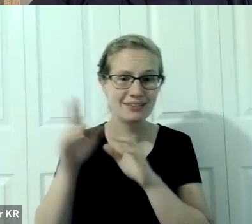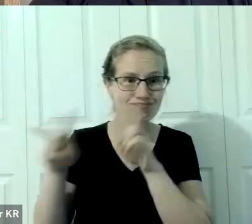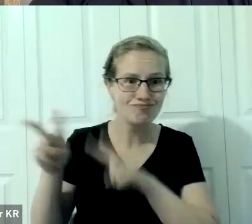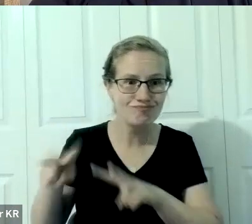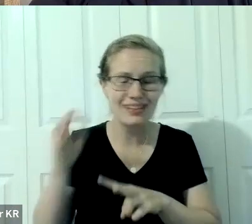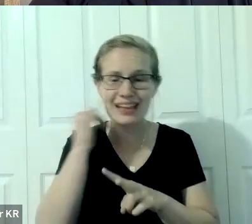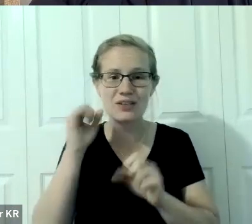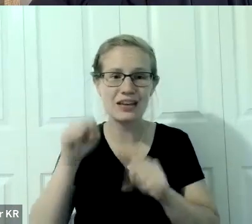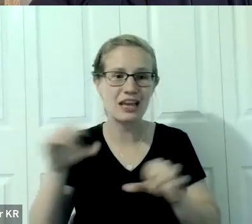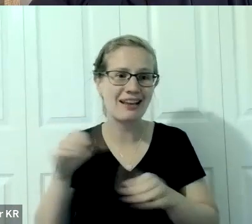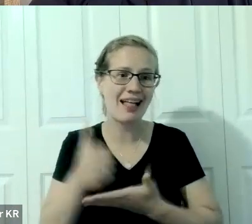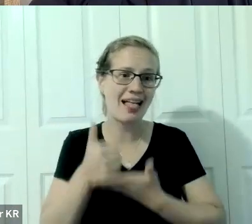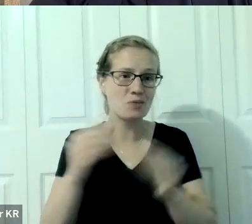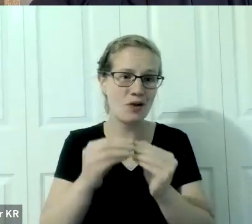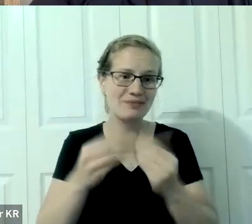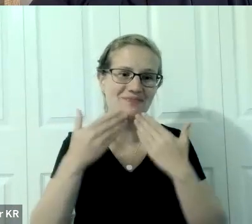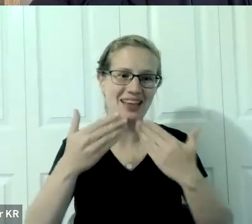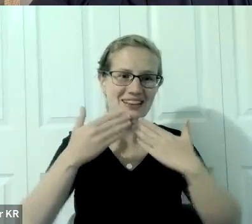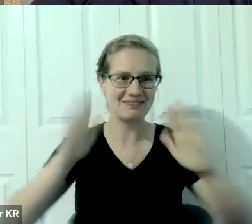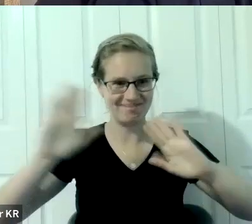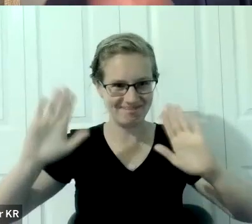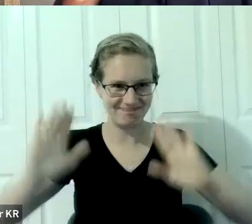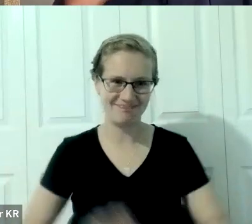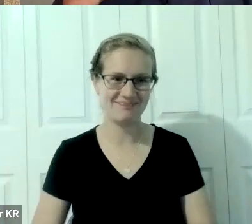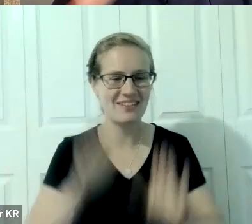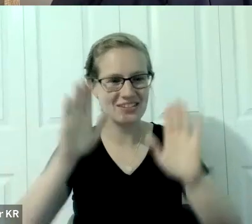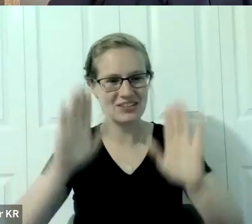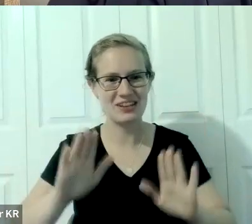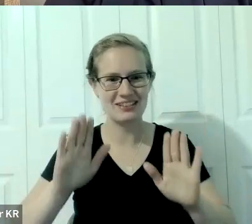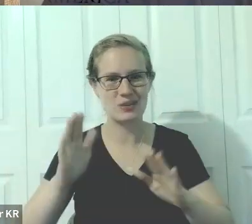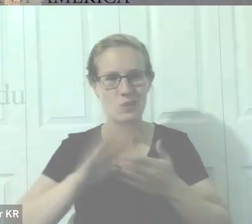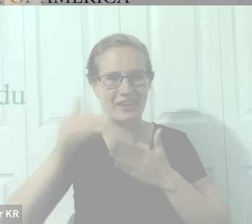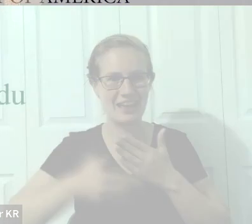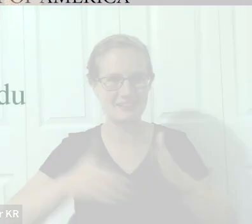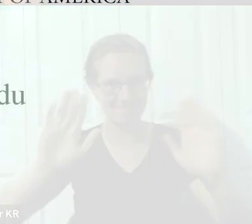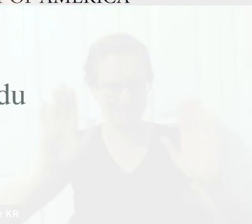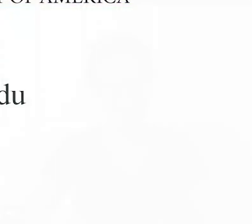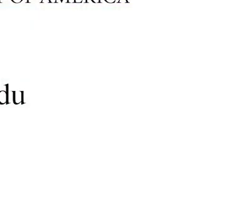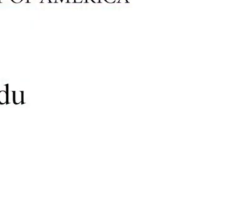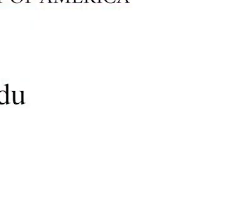do anything more to help you. Thank you very much. Have a great weekend.